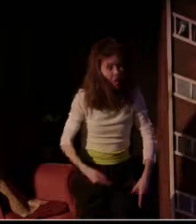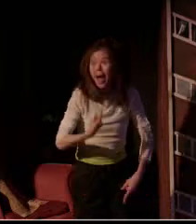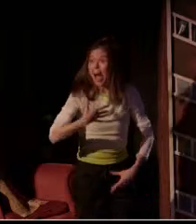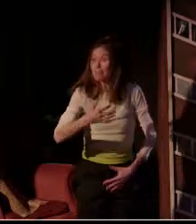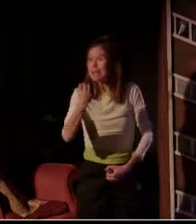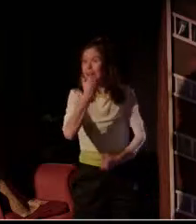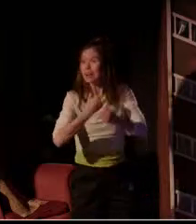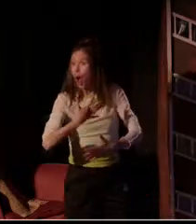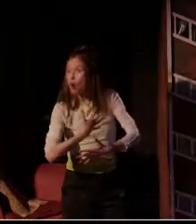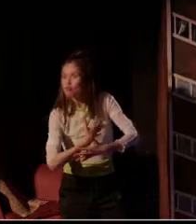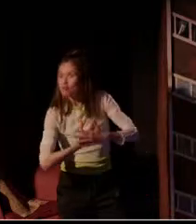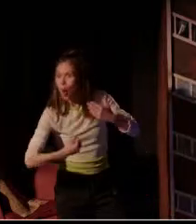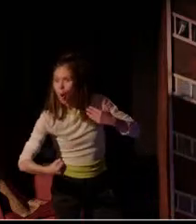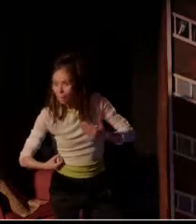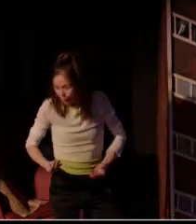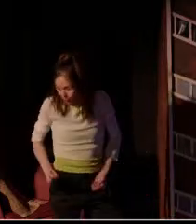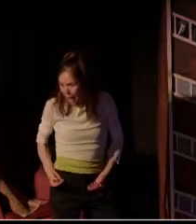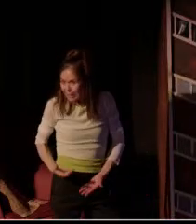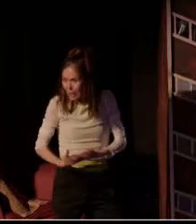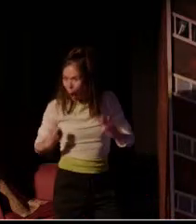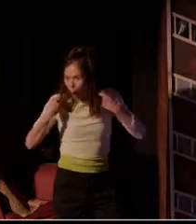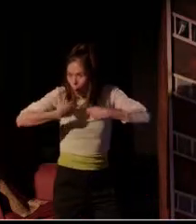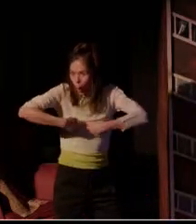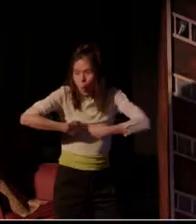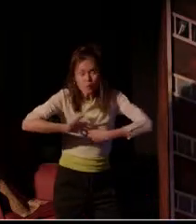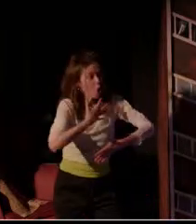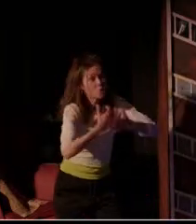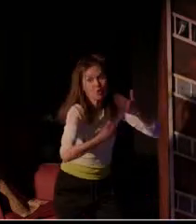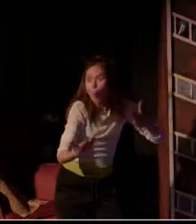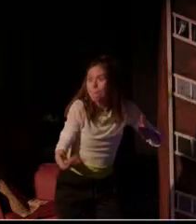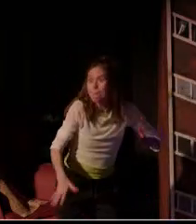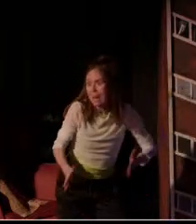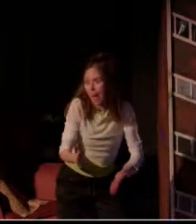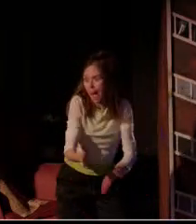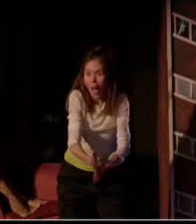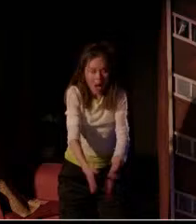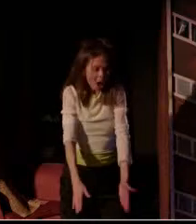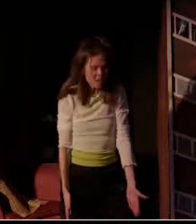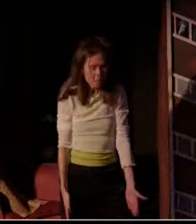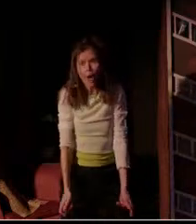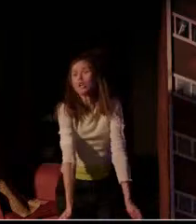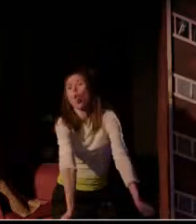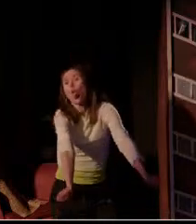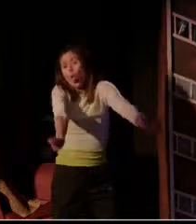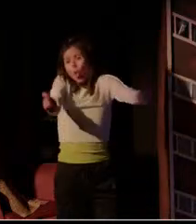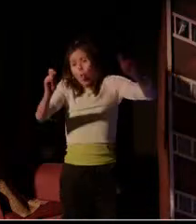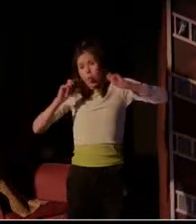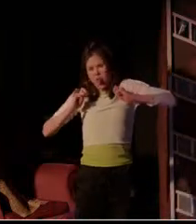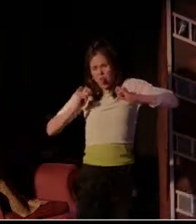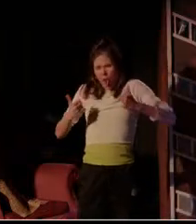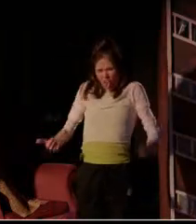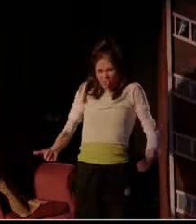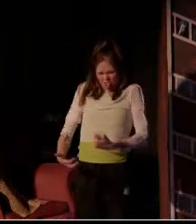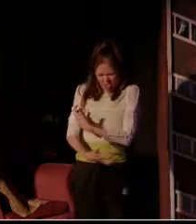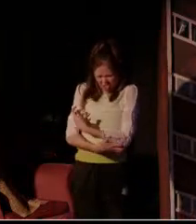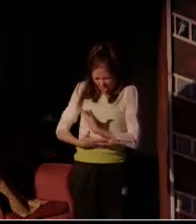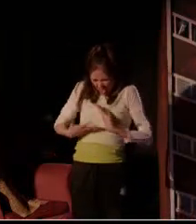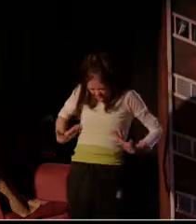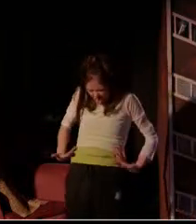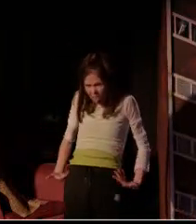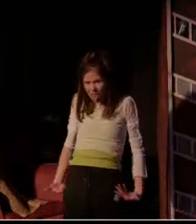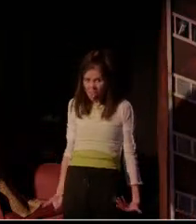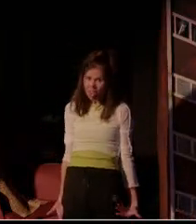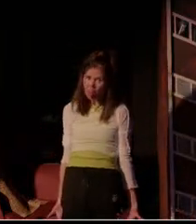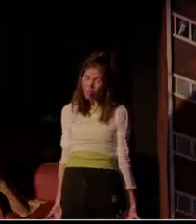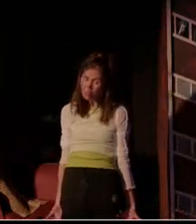robbed, sir. My money and my clothing taken from me and these disgusting rags put upon me.